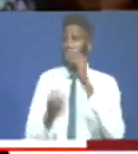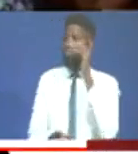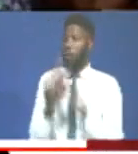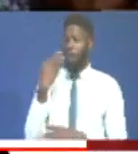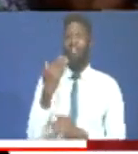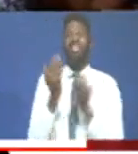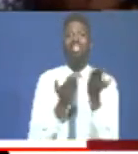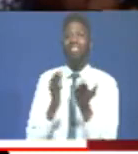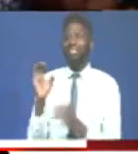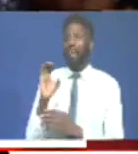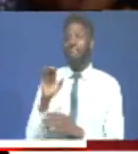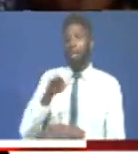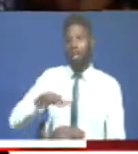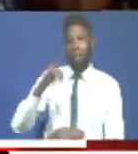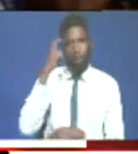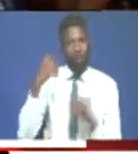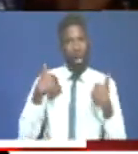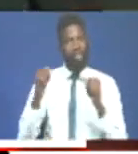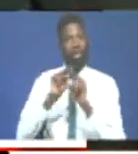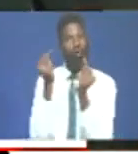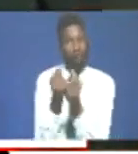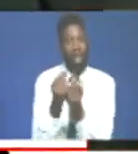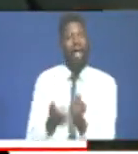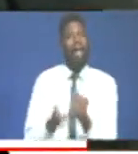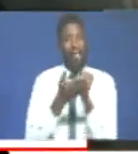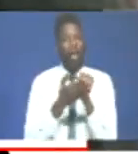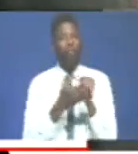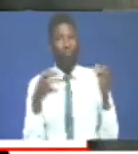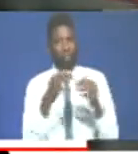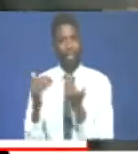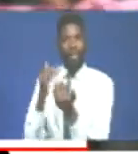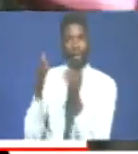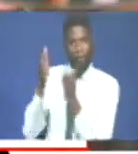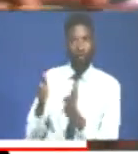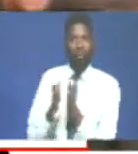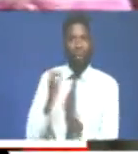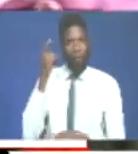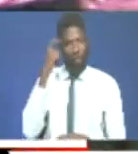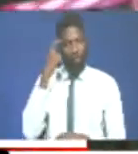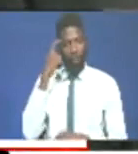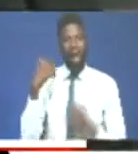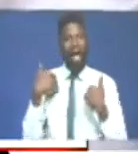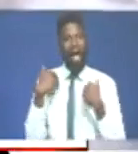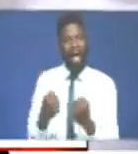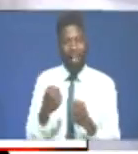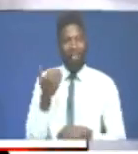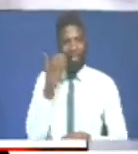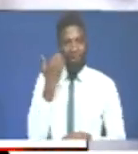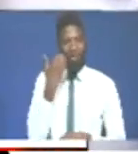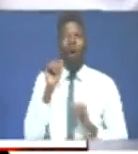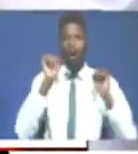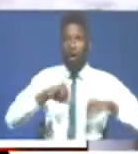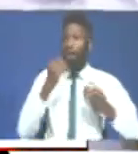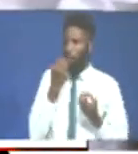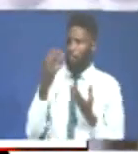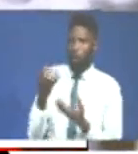health unit will guide caregivers of people suffering with mental health disorders with providing critical information such as the services